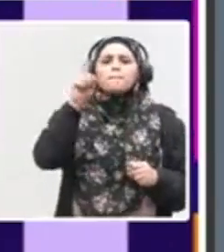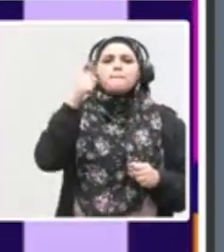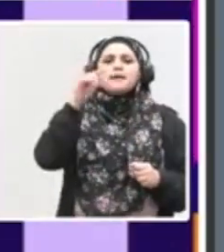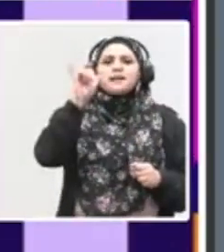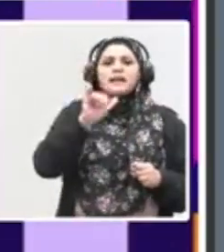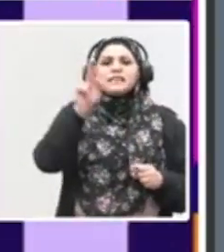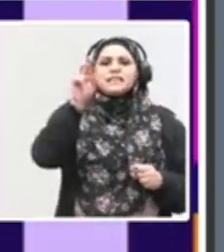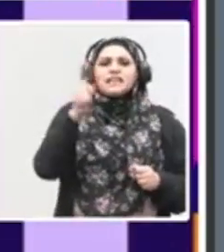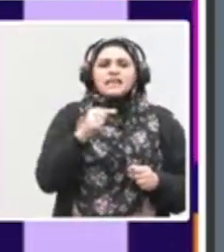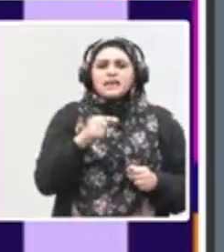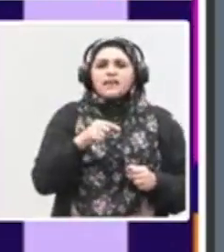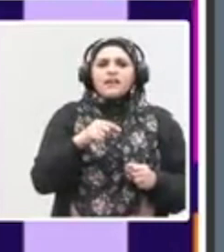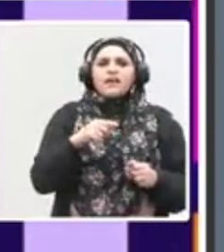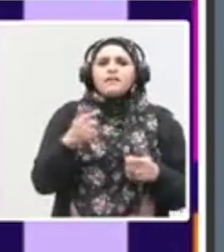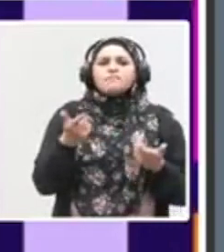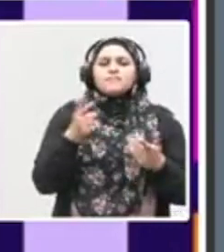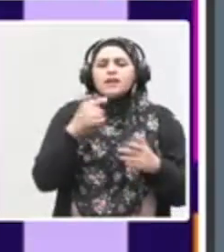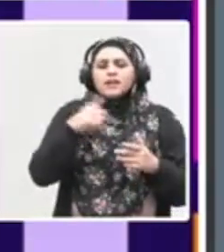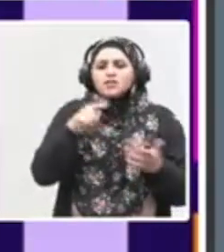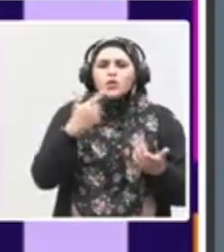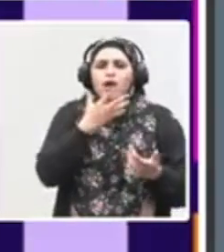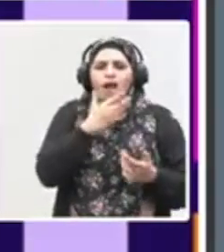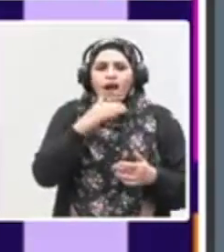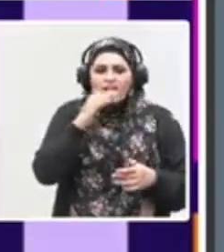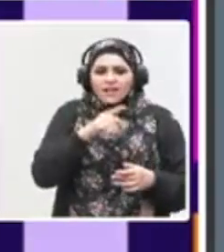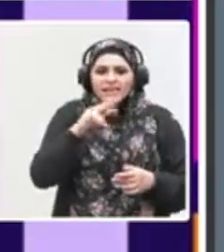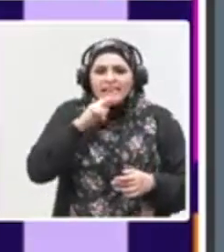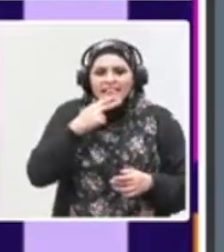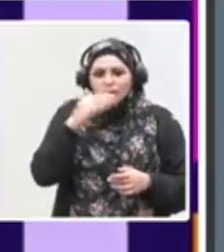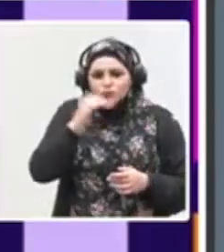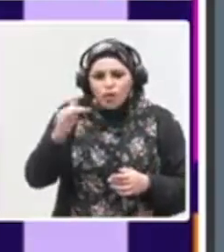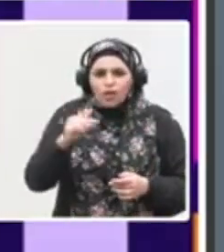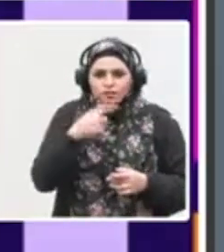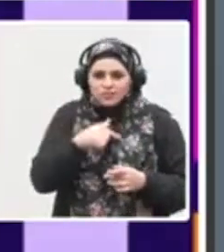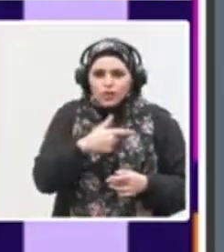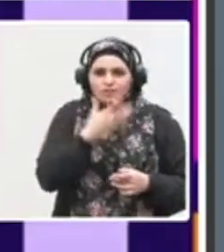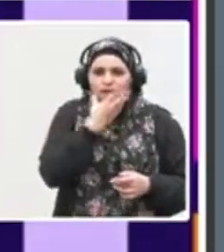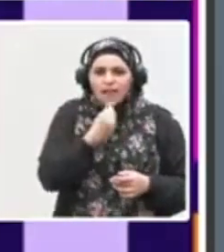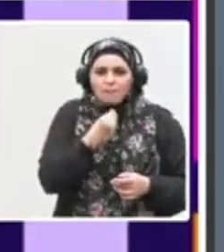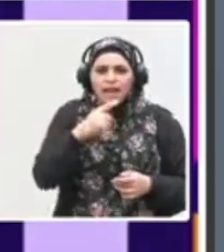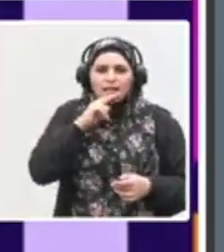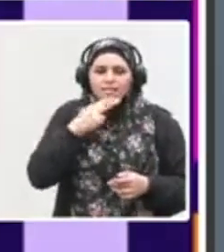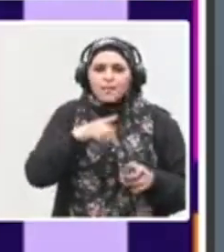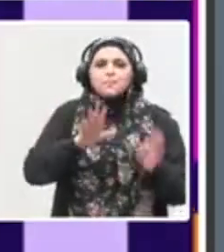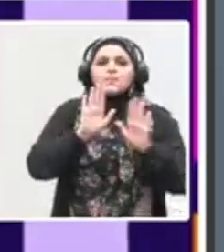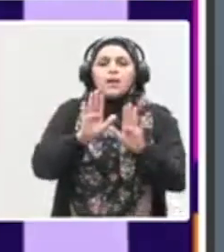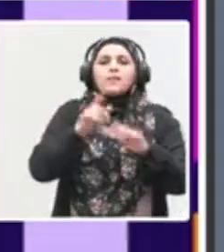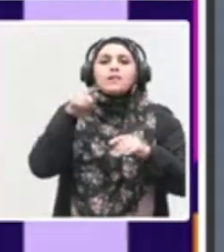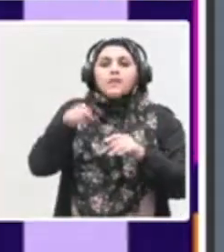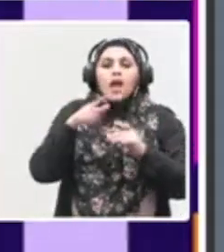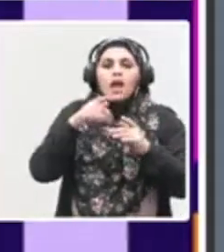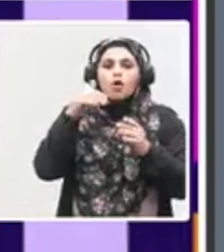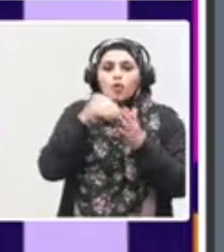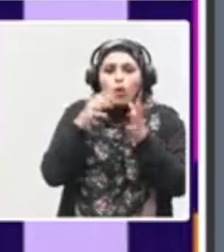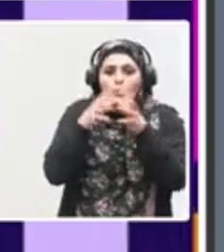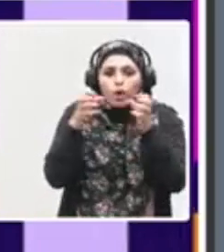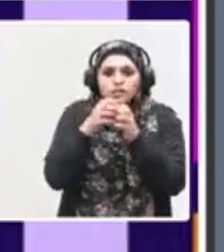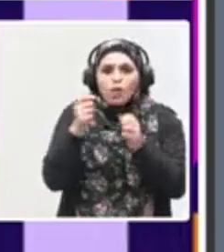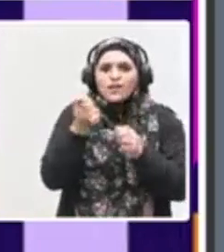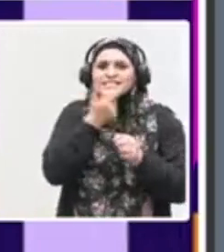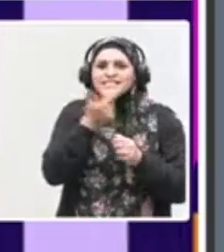very fun content, but it proved the potential of this model. This